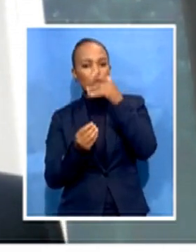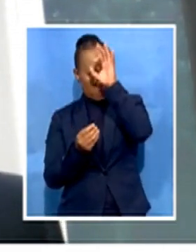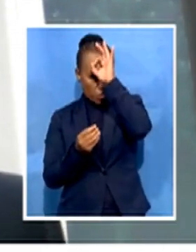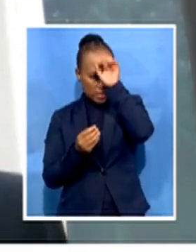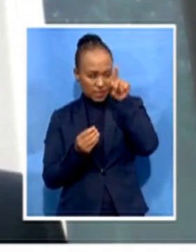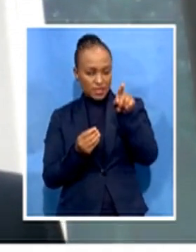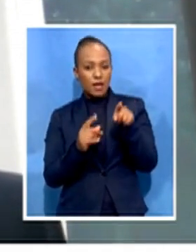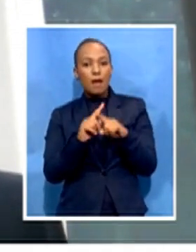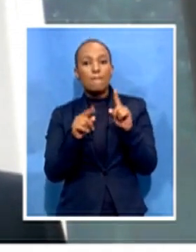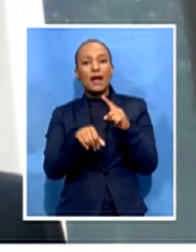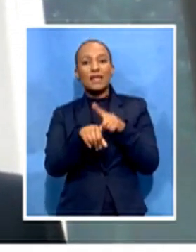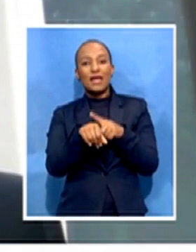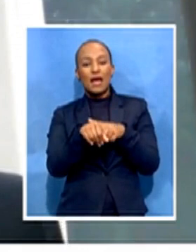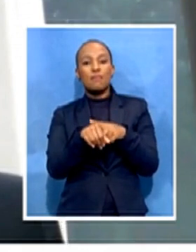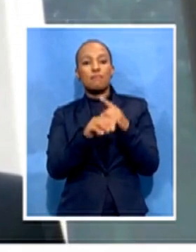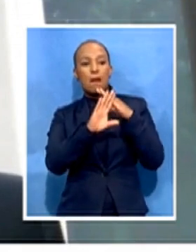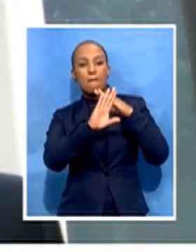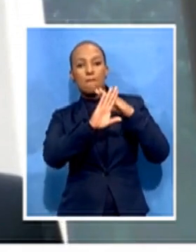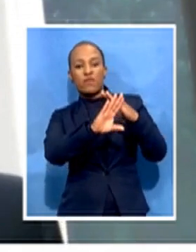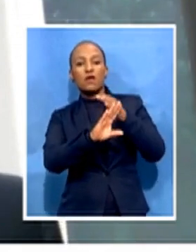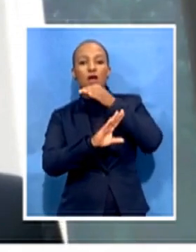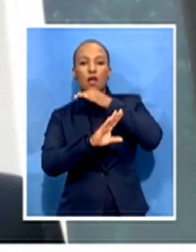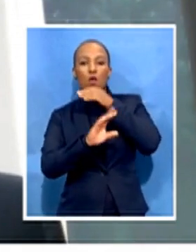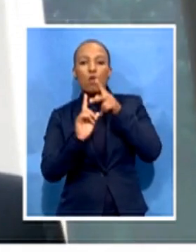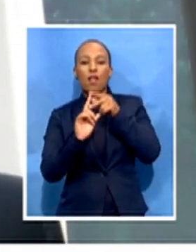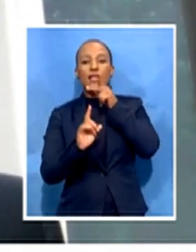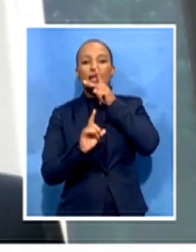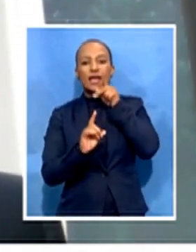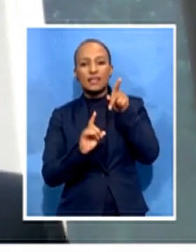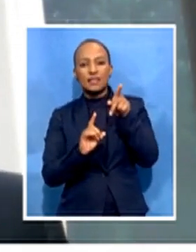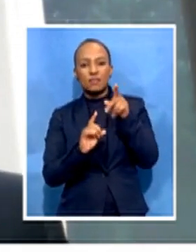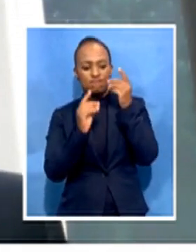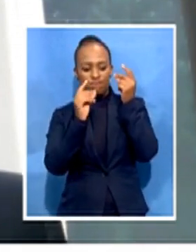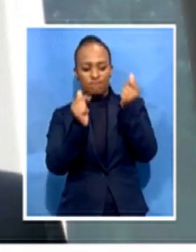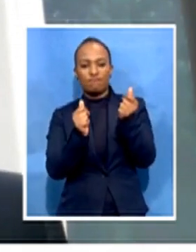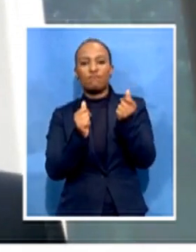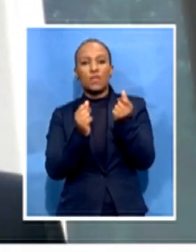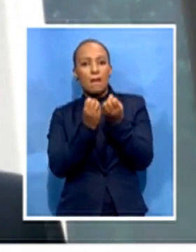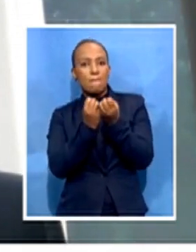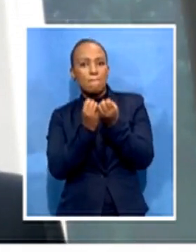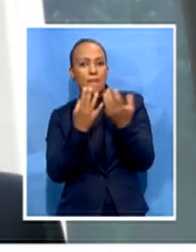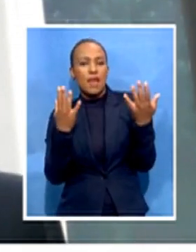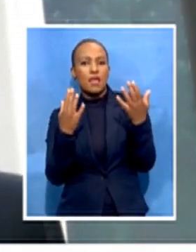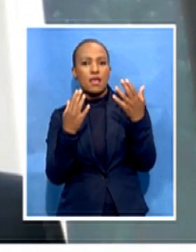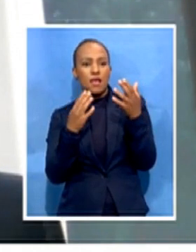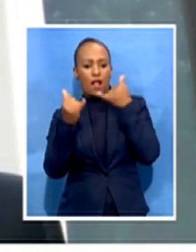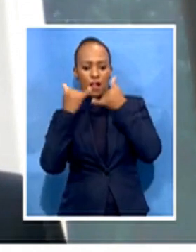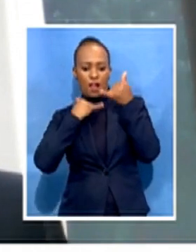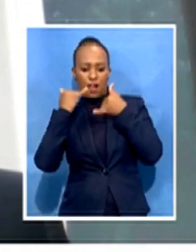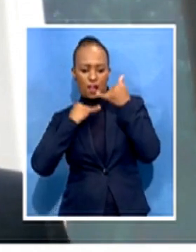alcohol or for cigarettes, we see an immediate dip in the number of calls that we are receiving. And that is obviously why, because